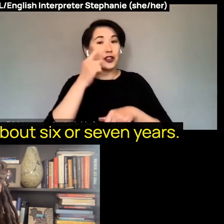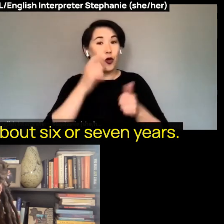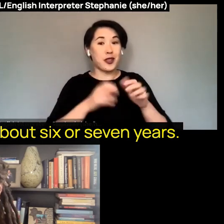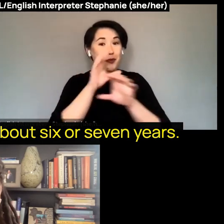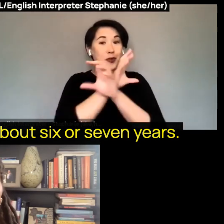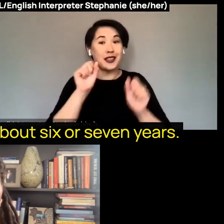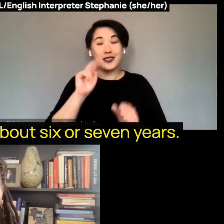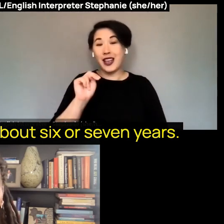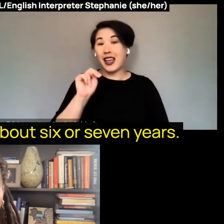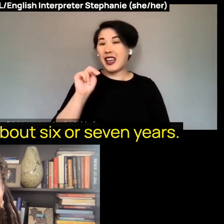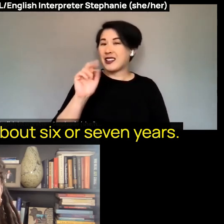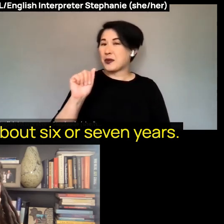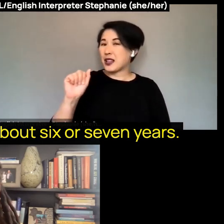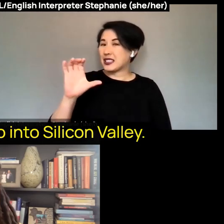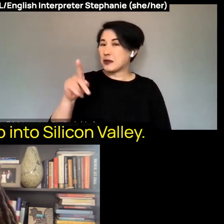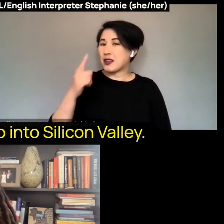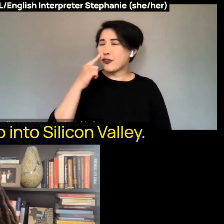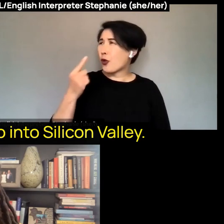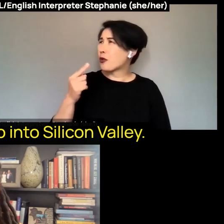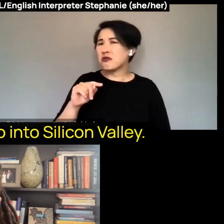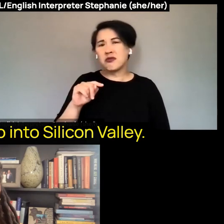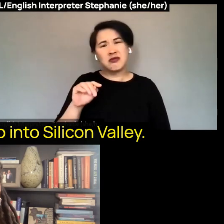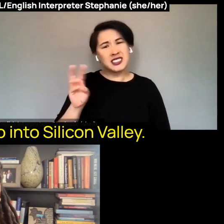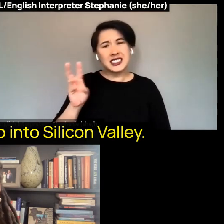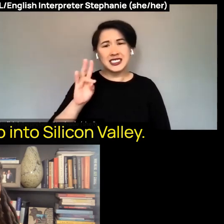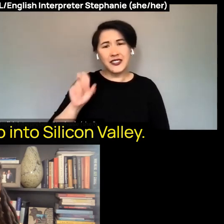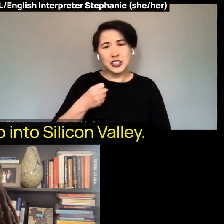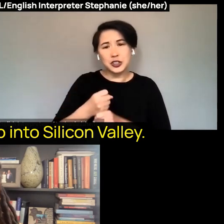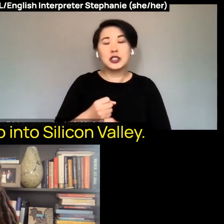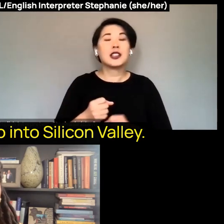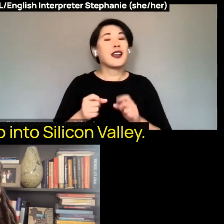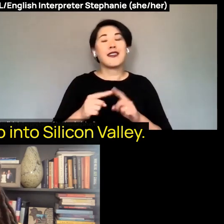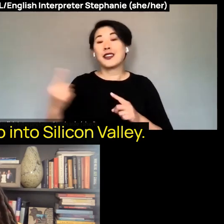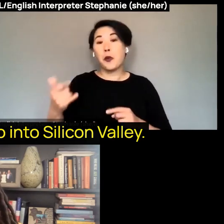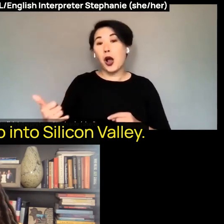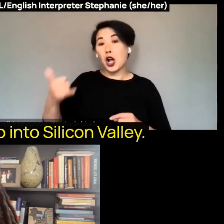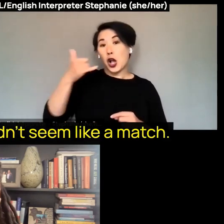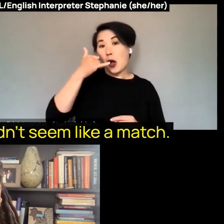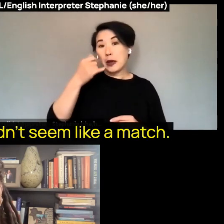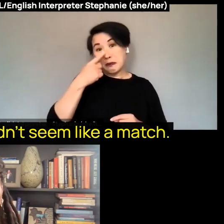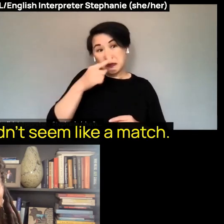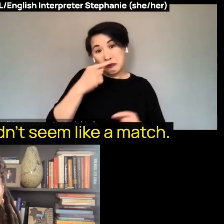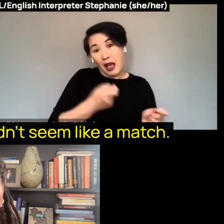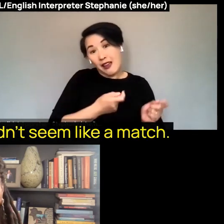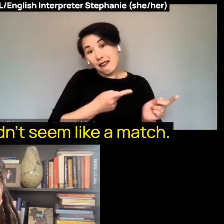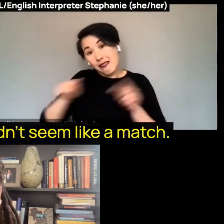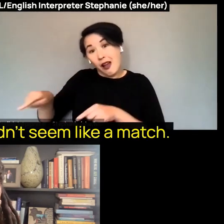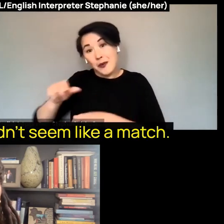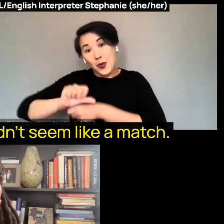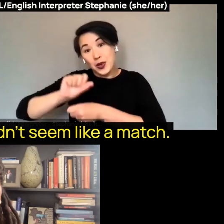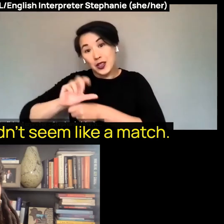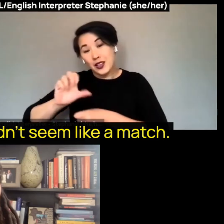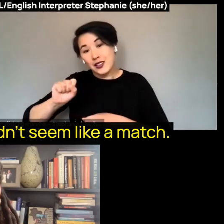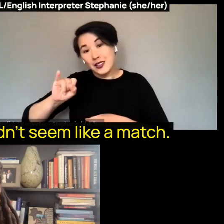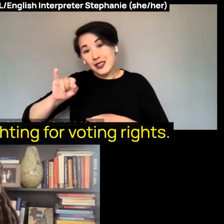about 6 or 7 years. And I got a call to go into Silicon Valley. And for me, it was like, it